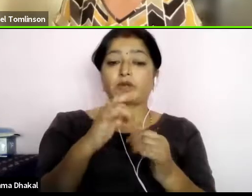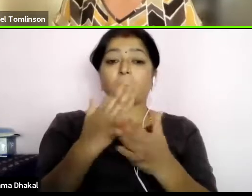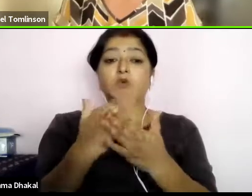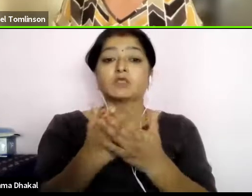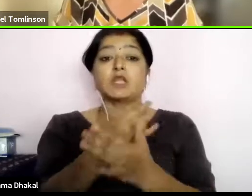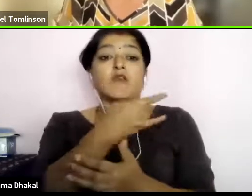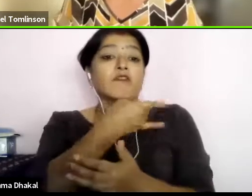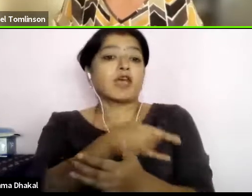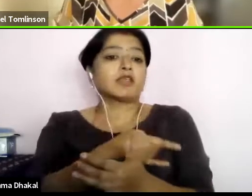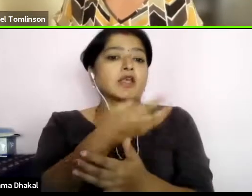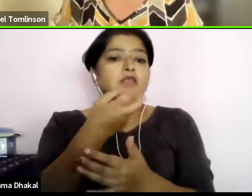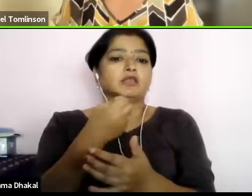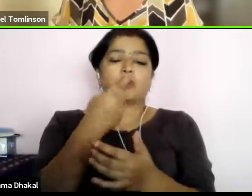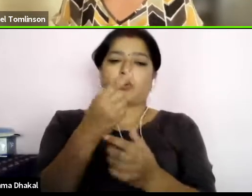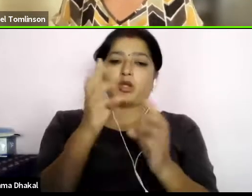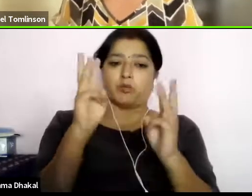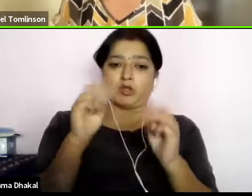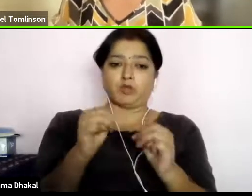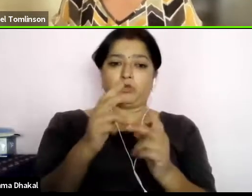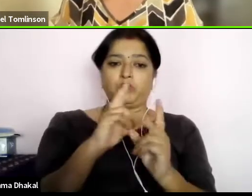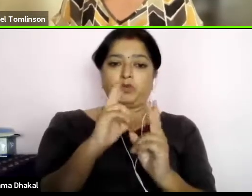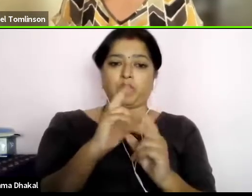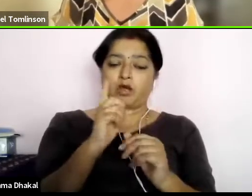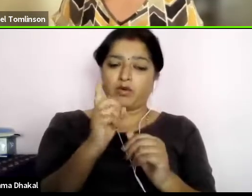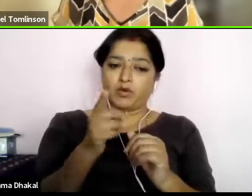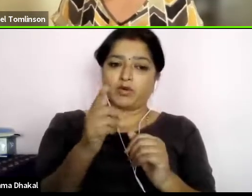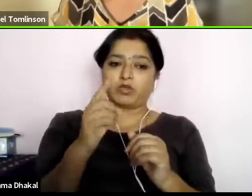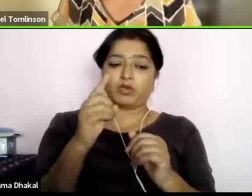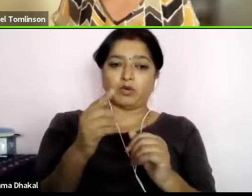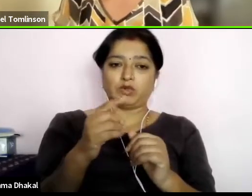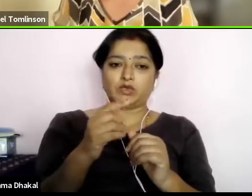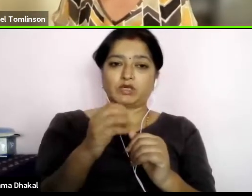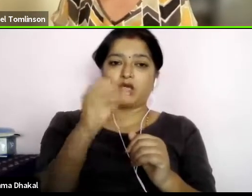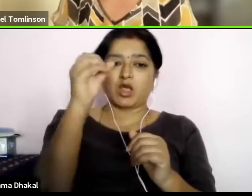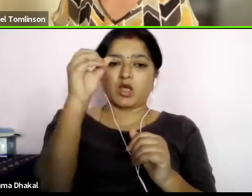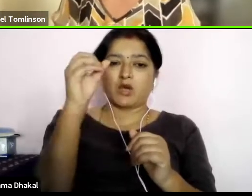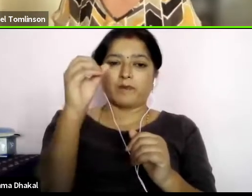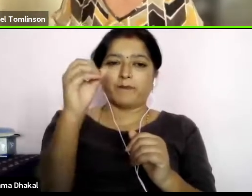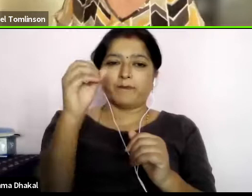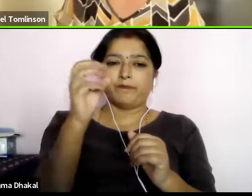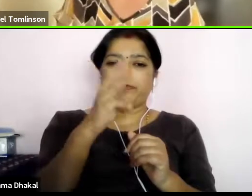will be reservations, but I'm just happy that you're still motivated to continue to do work amidst the